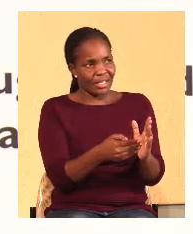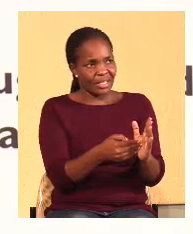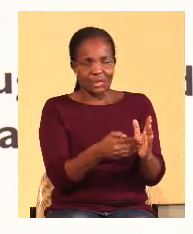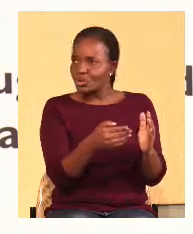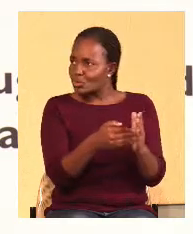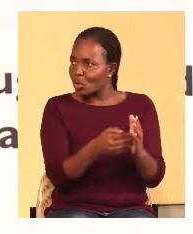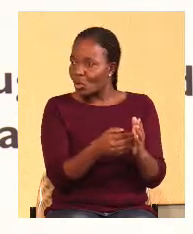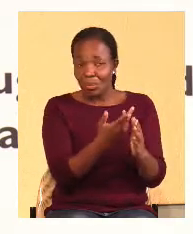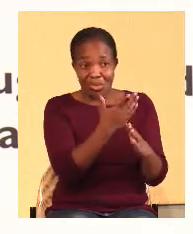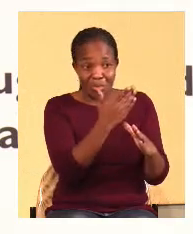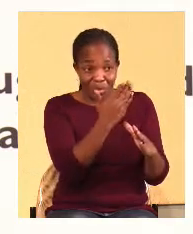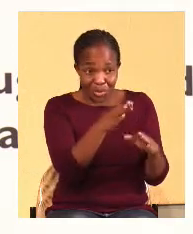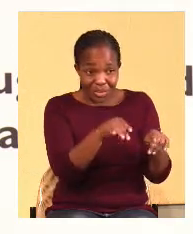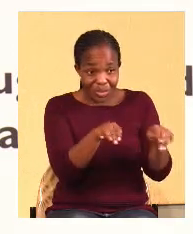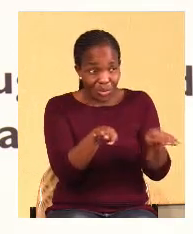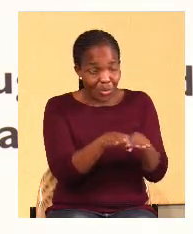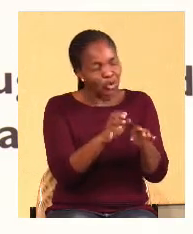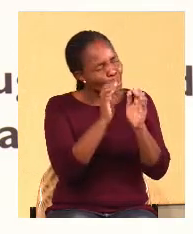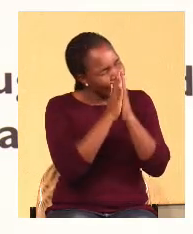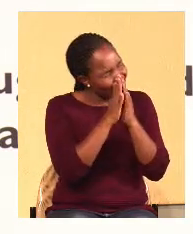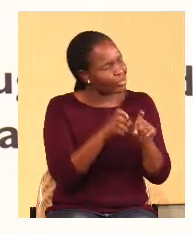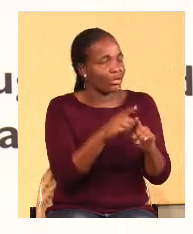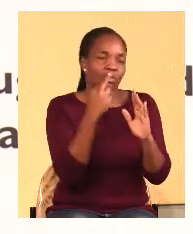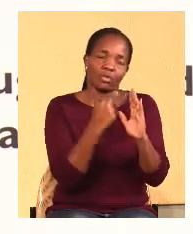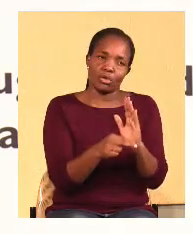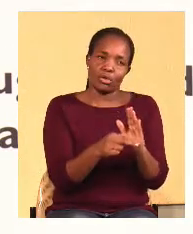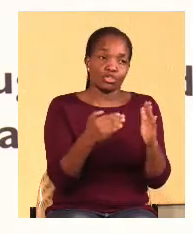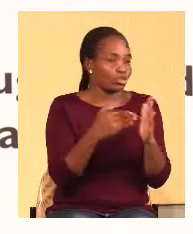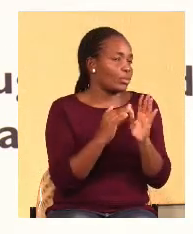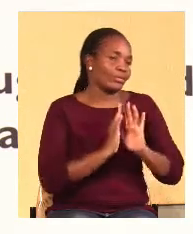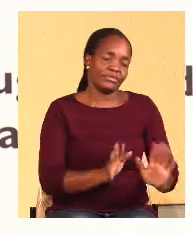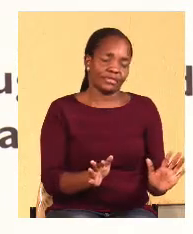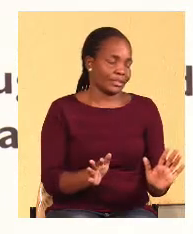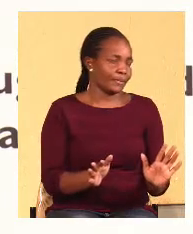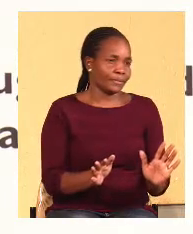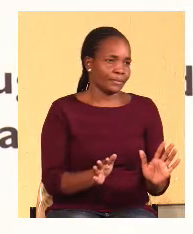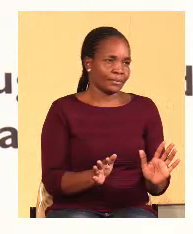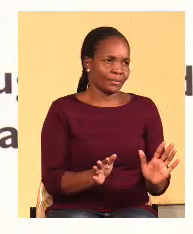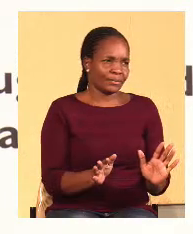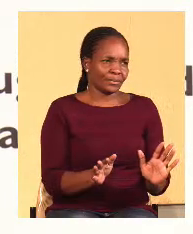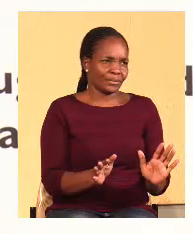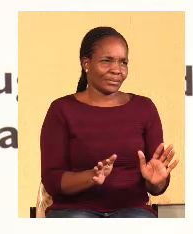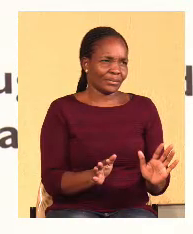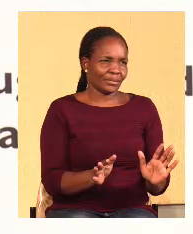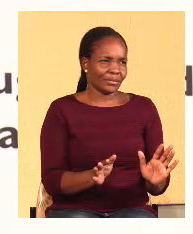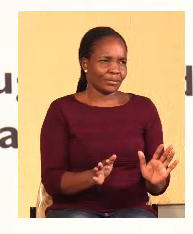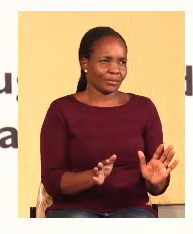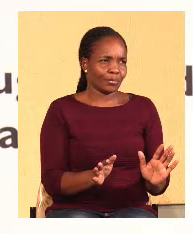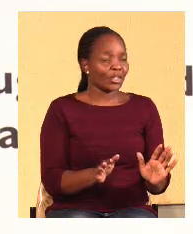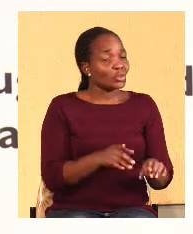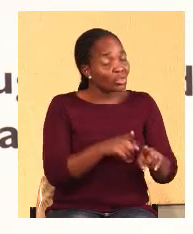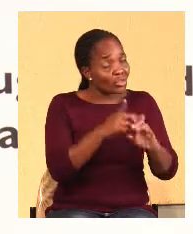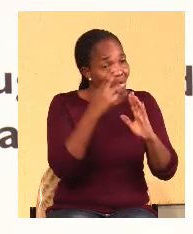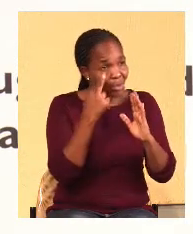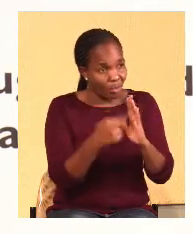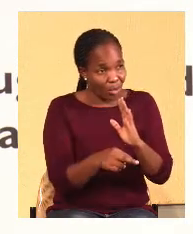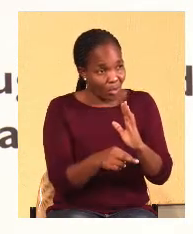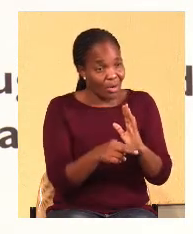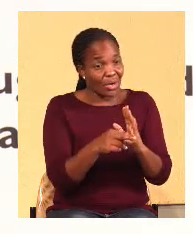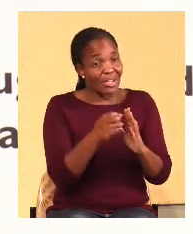gathering, we ask you to comply, because there's a reason, because you are actually contravening the law if you